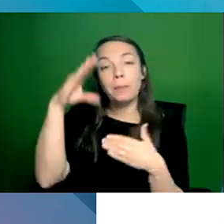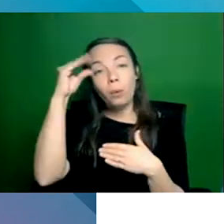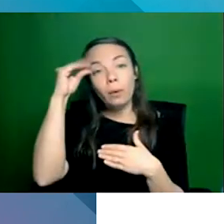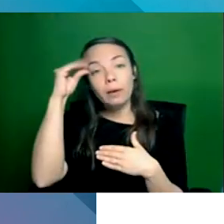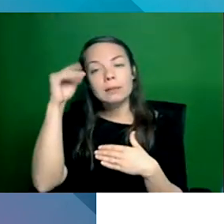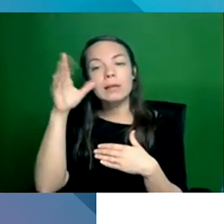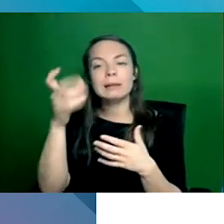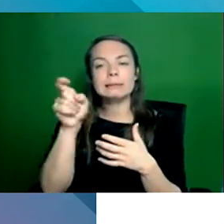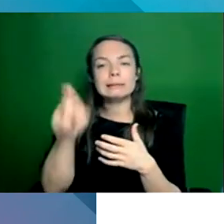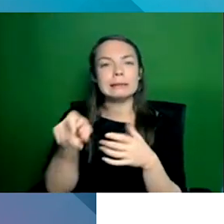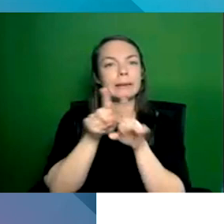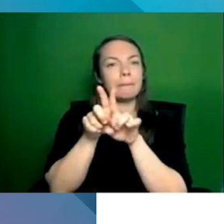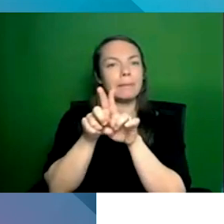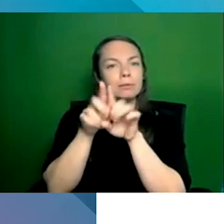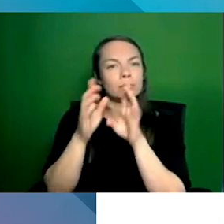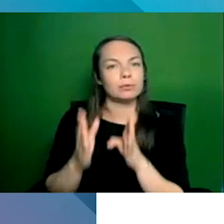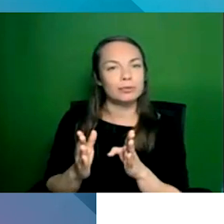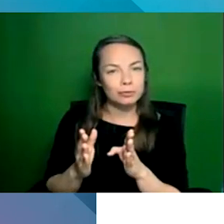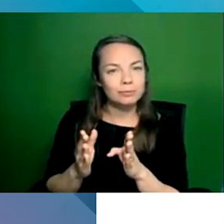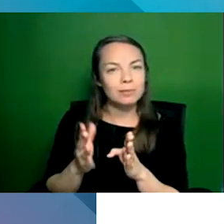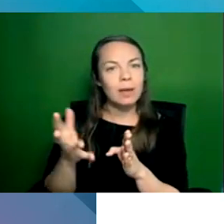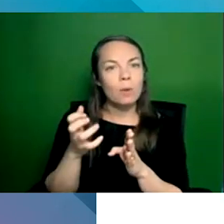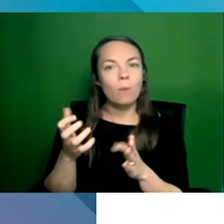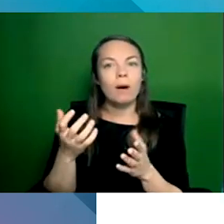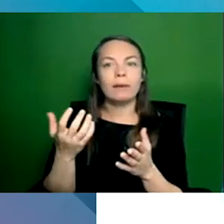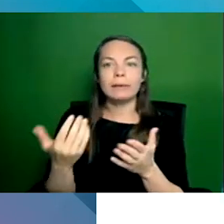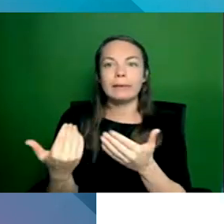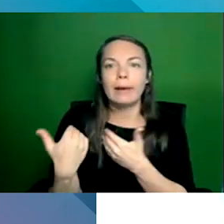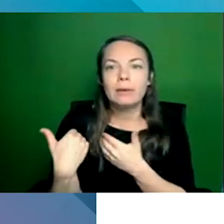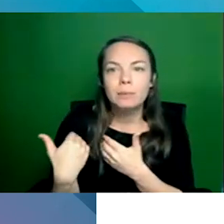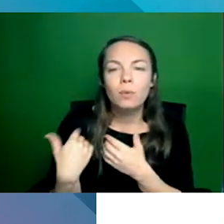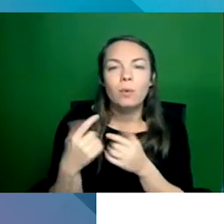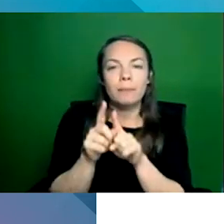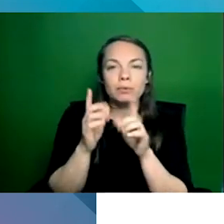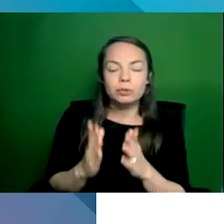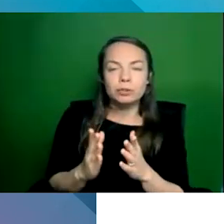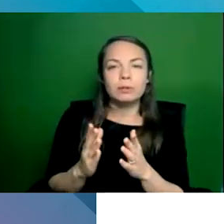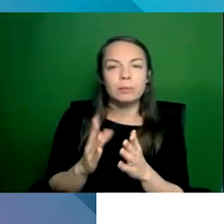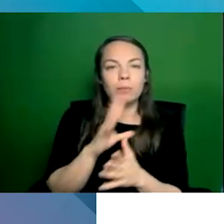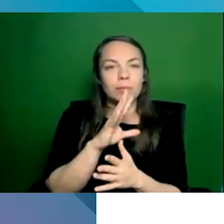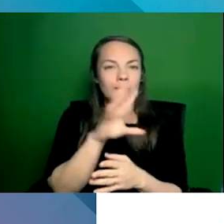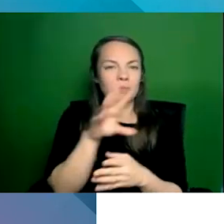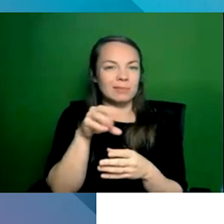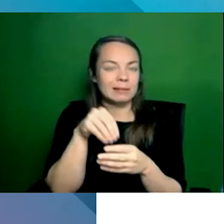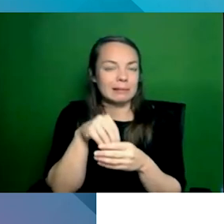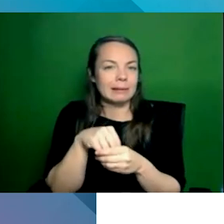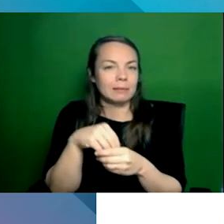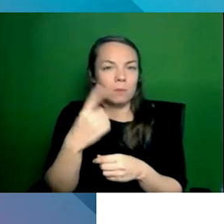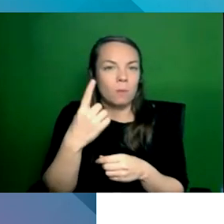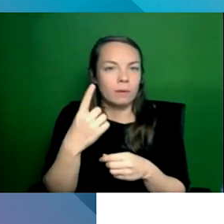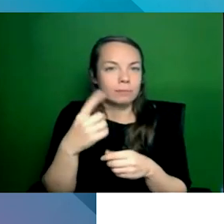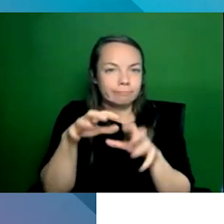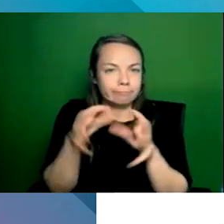mentorship and were seeking accountability and mentorship all kind of rolled into one, and care. And